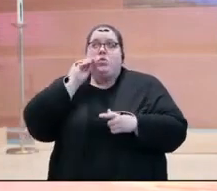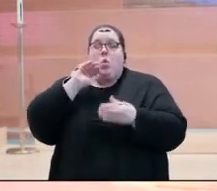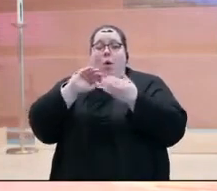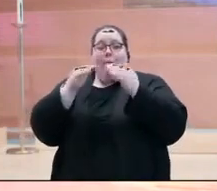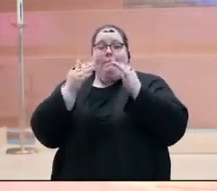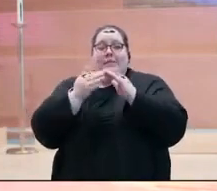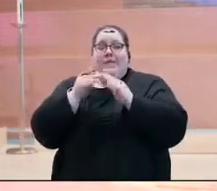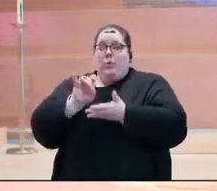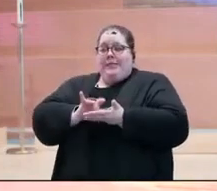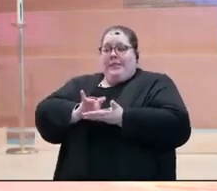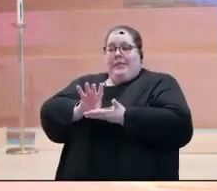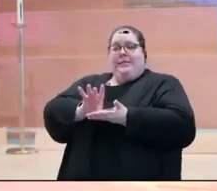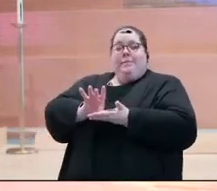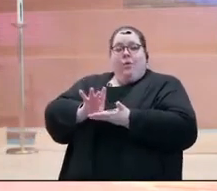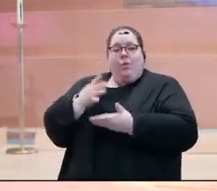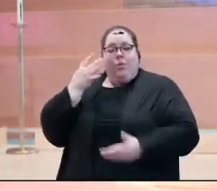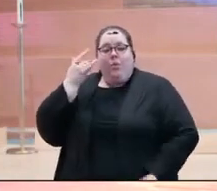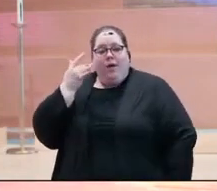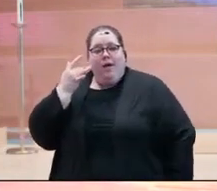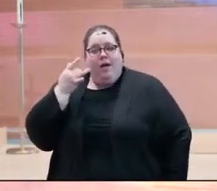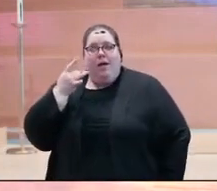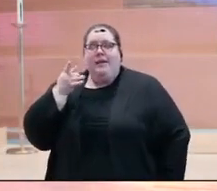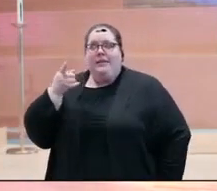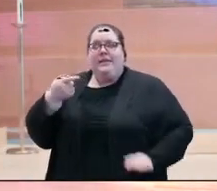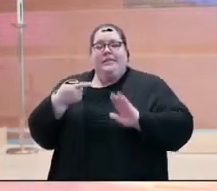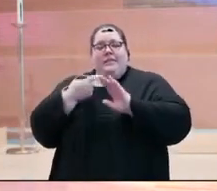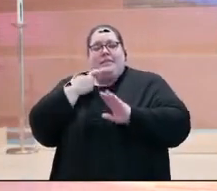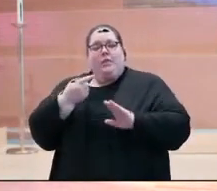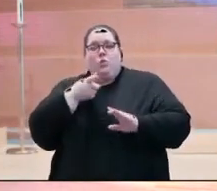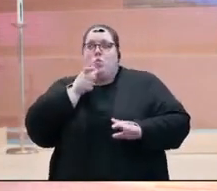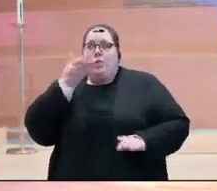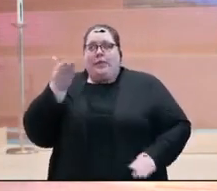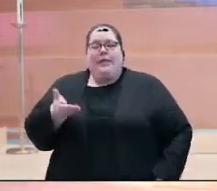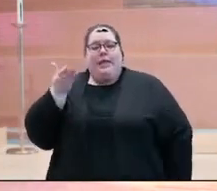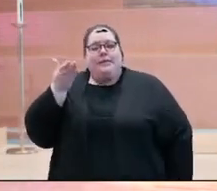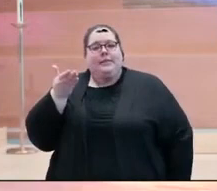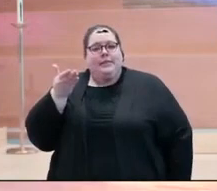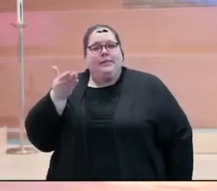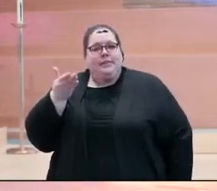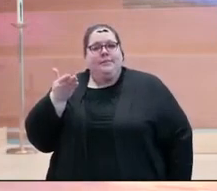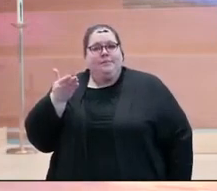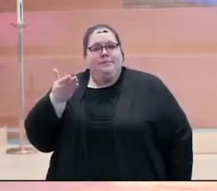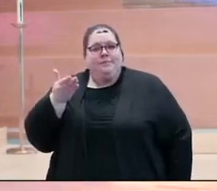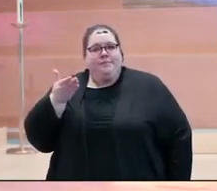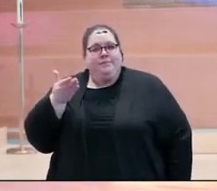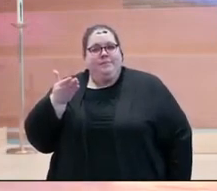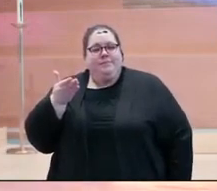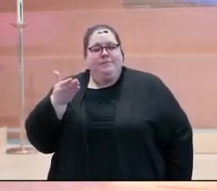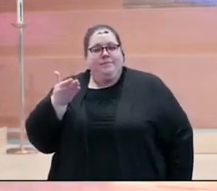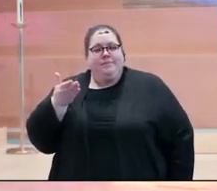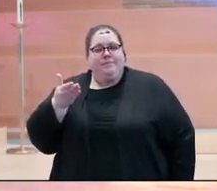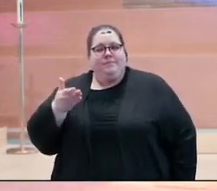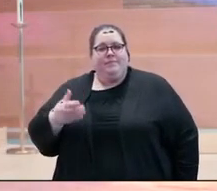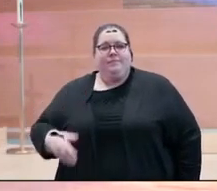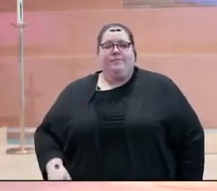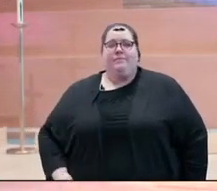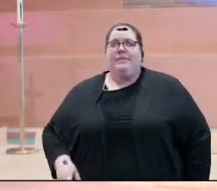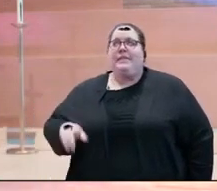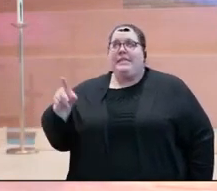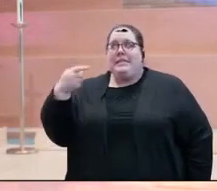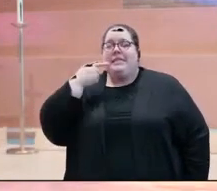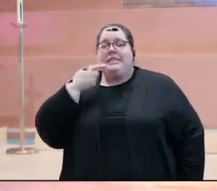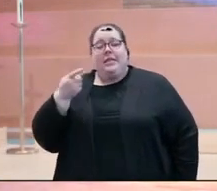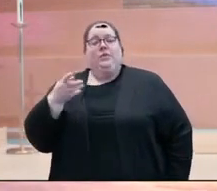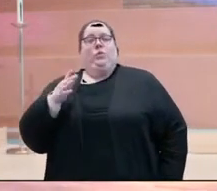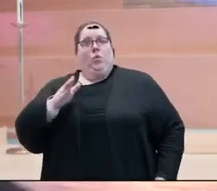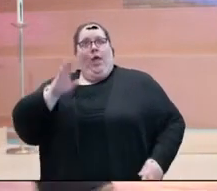out, drives him out because of when he reveals who he is, because of who he said he is. He says of